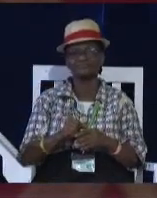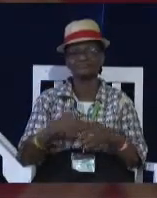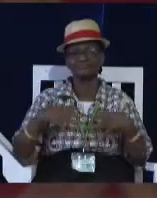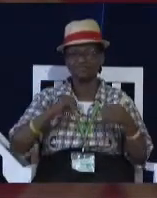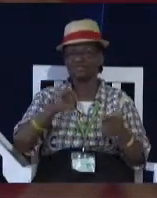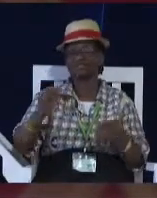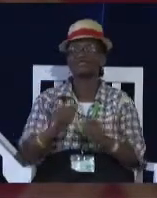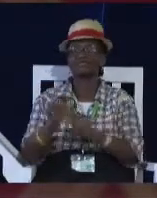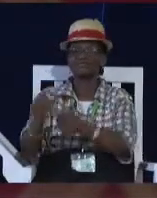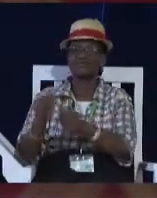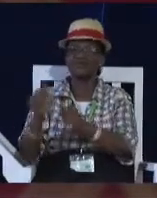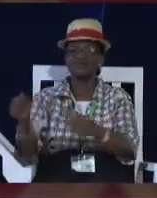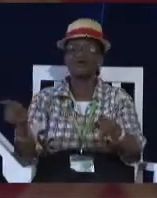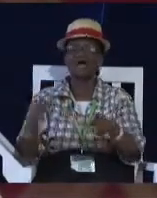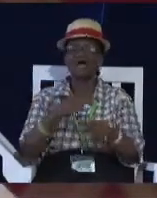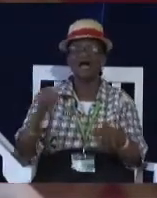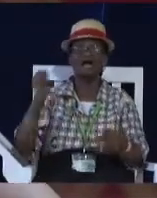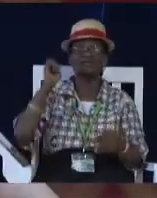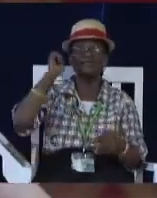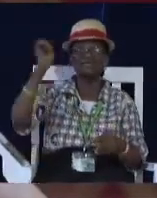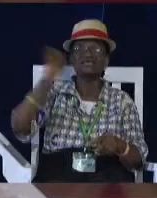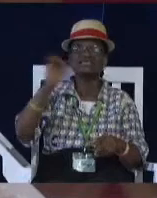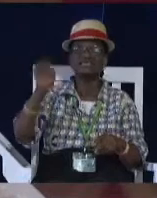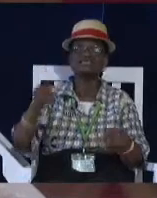And he's about to repeat that here tonight.